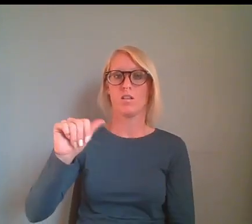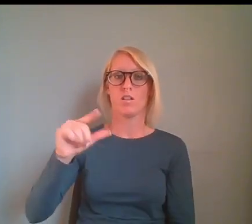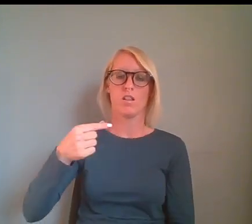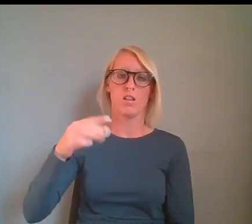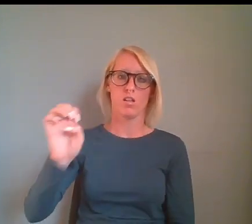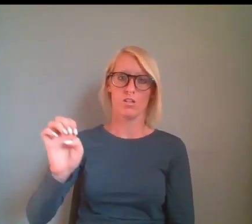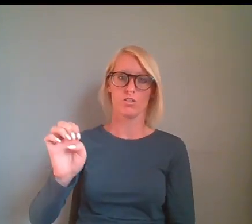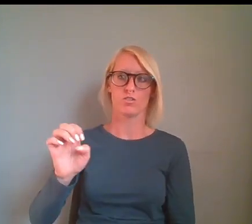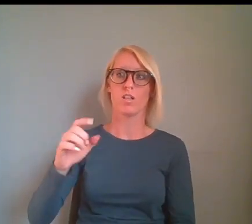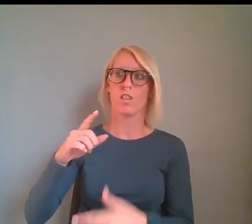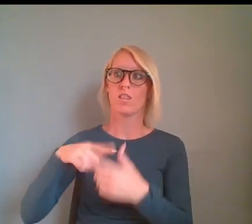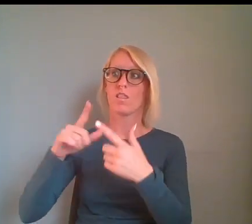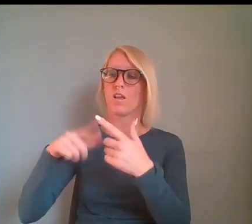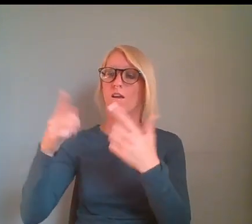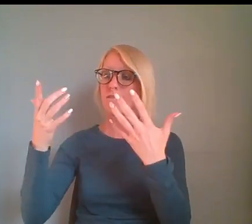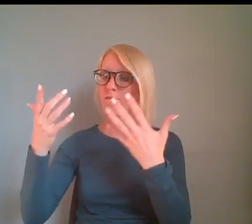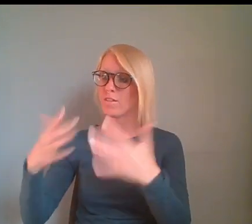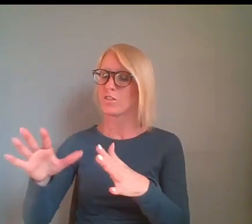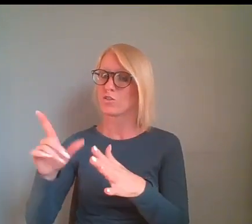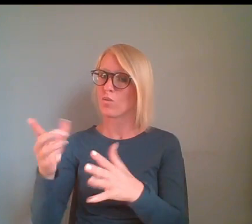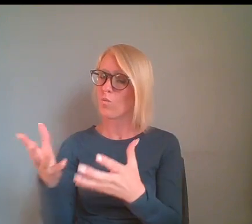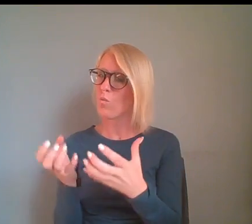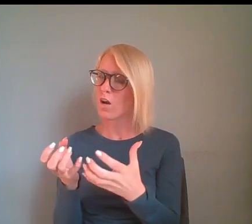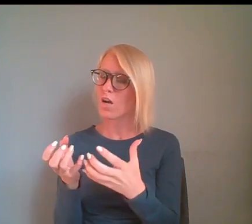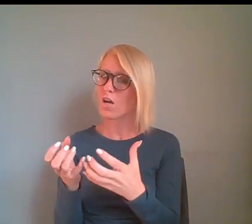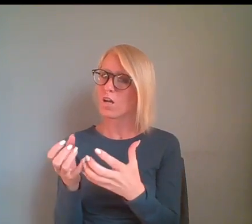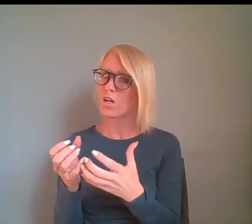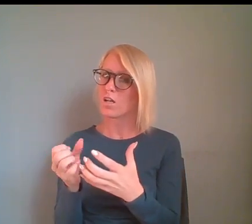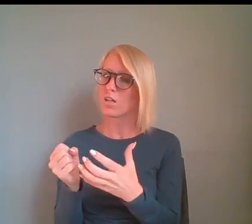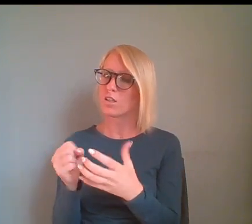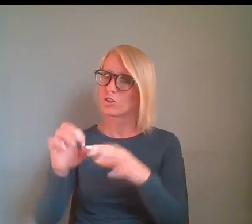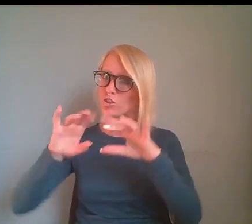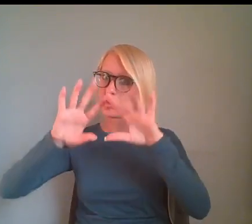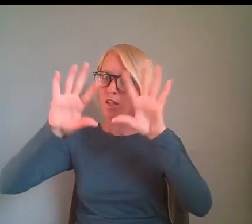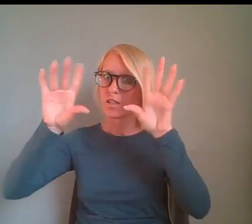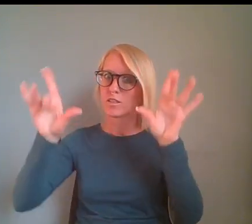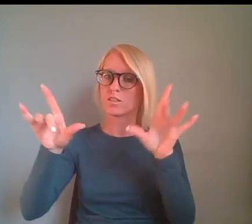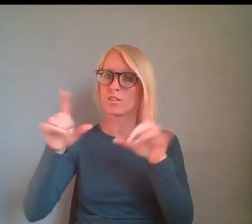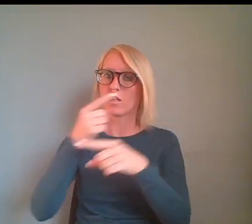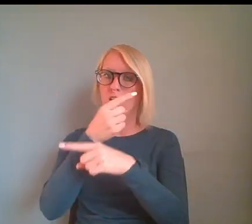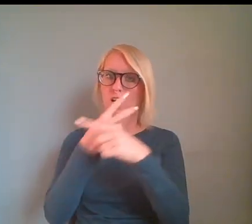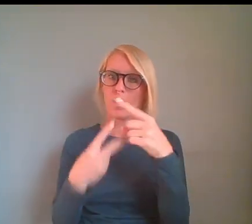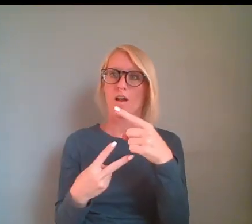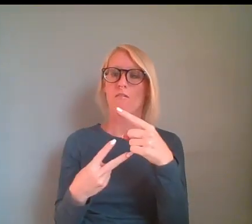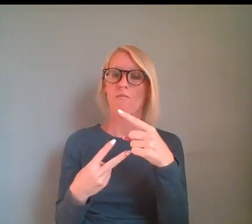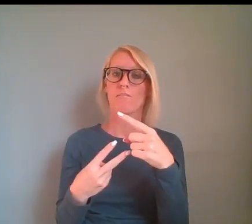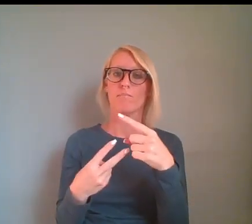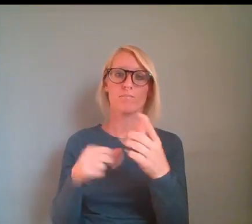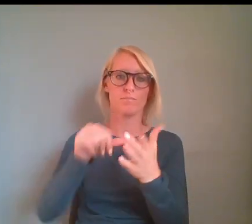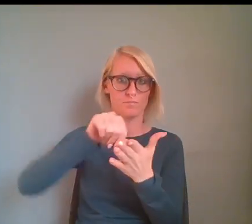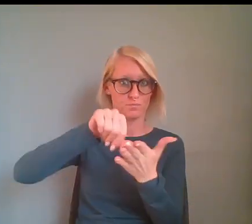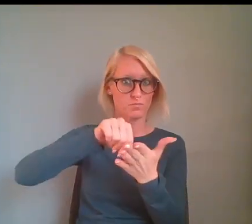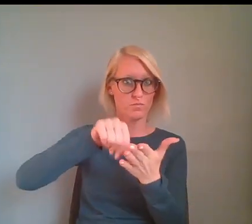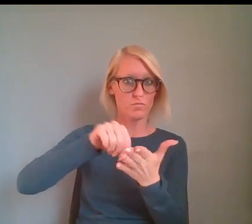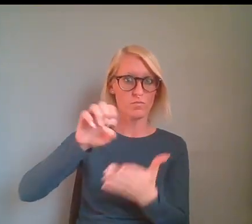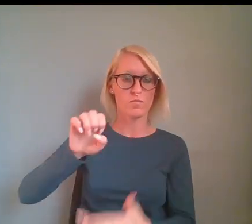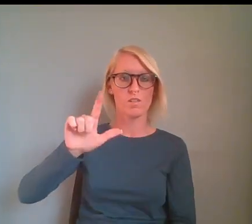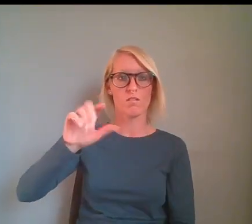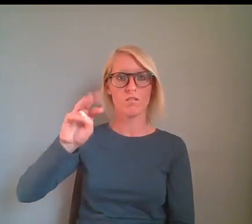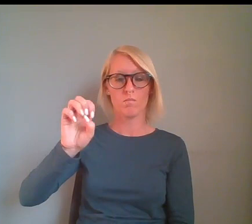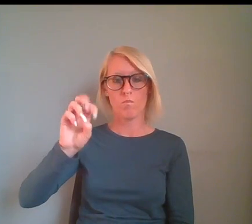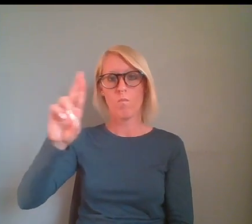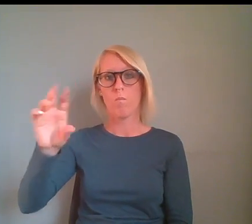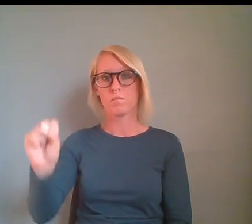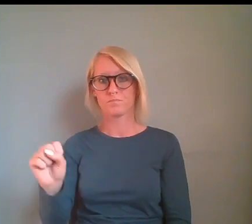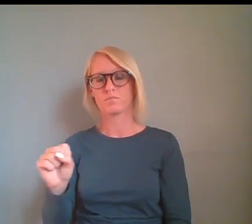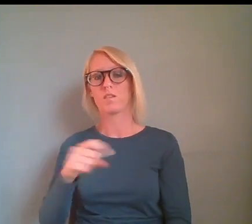at the very end, use a really thin wash of half Elmer's glue and water. And when you paint it on, it's going to look cloudy, but